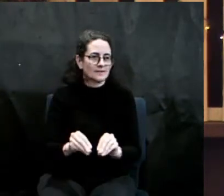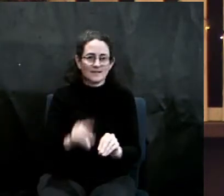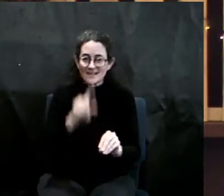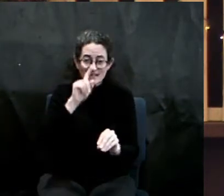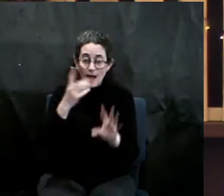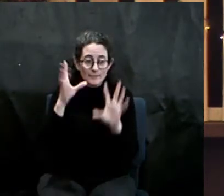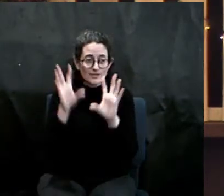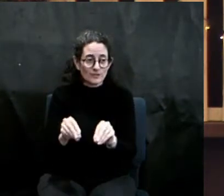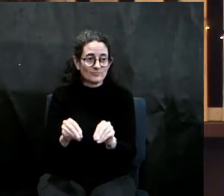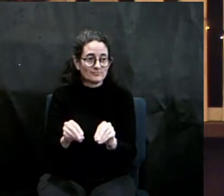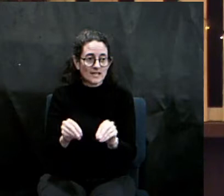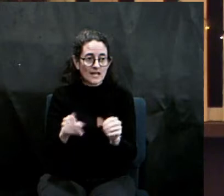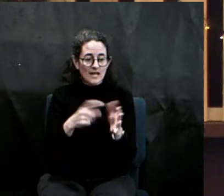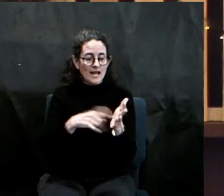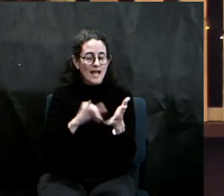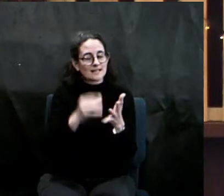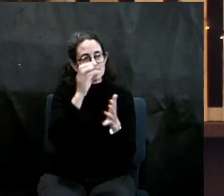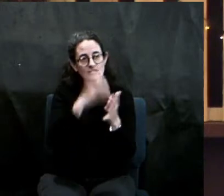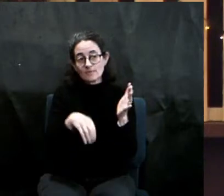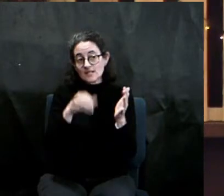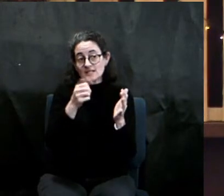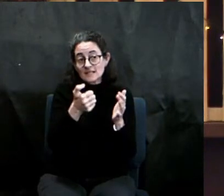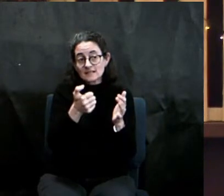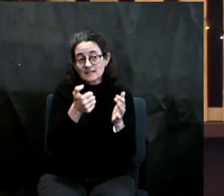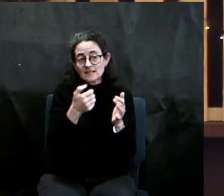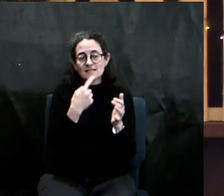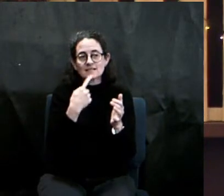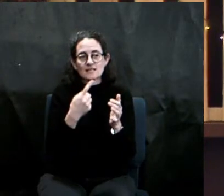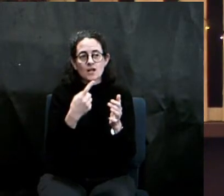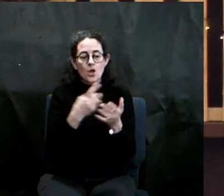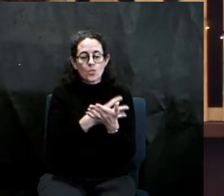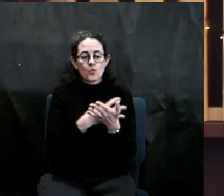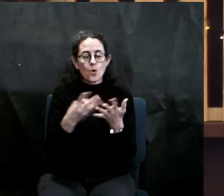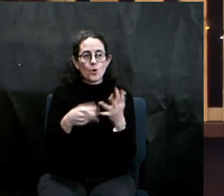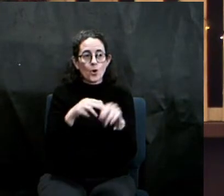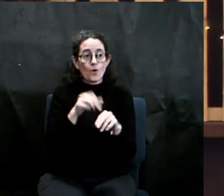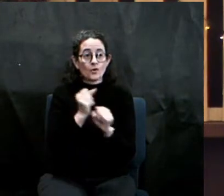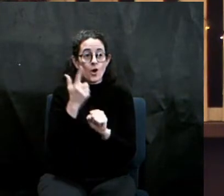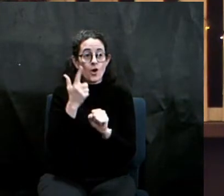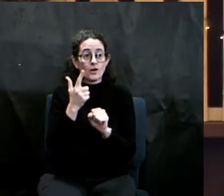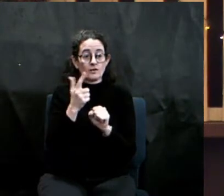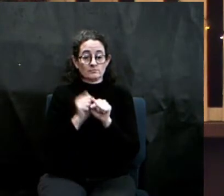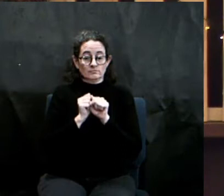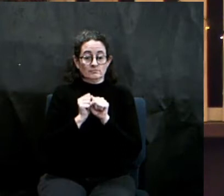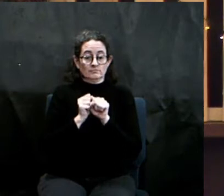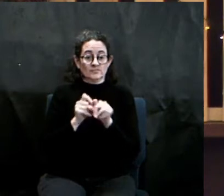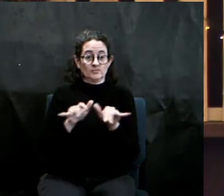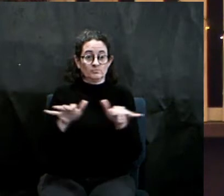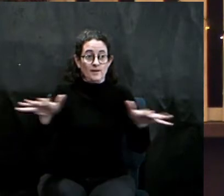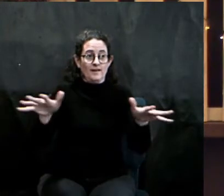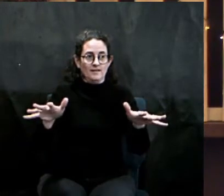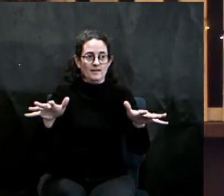Acts chapter 6, we read, "So the word of God spread. The number of disciples in Jerusalem increased